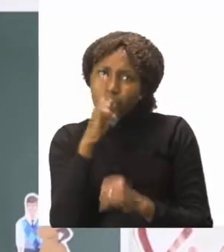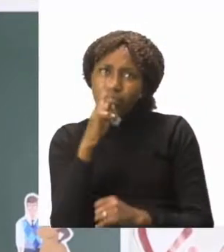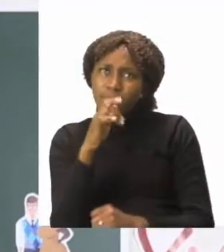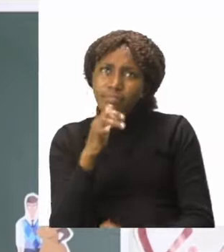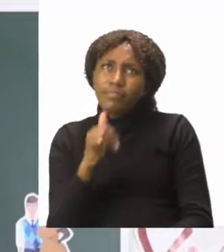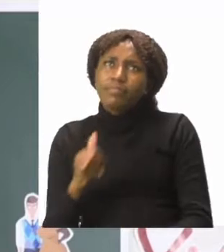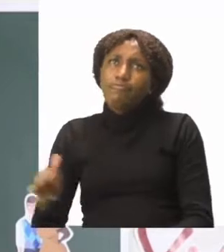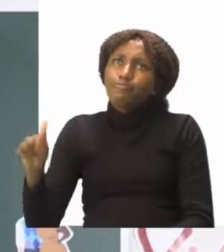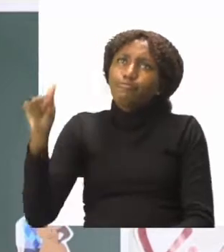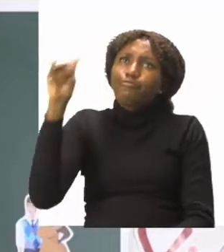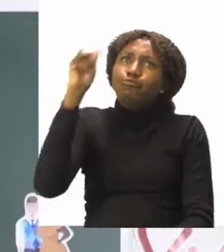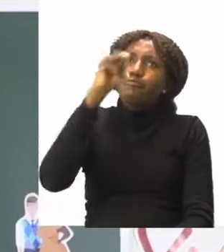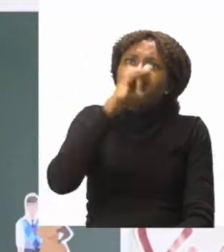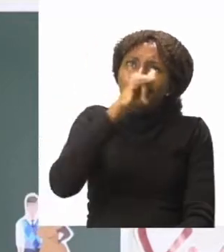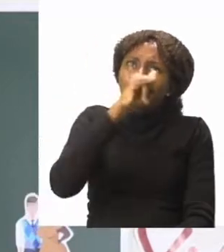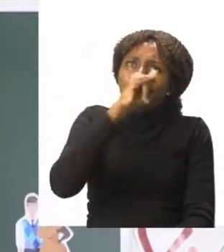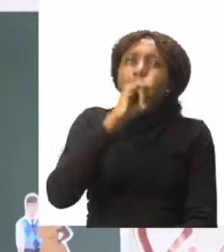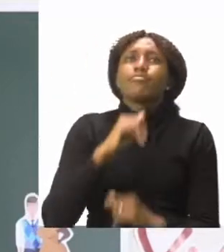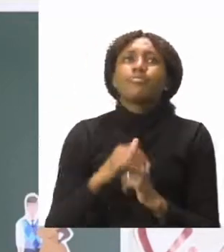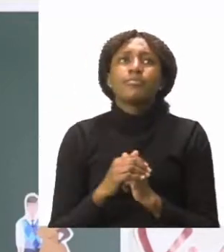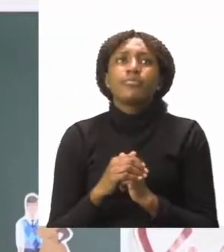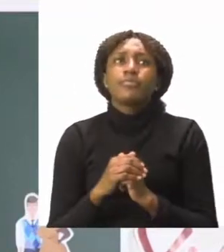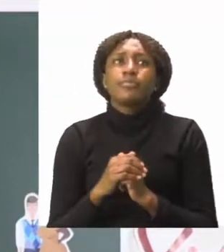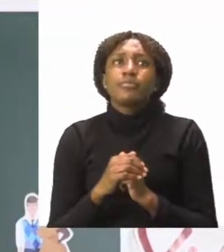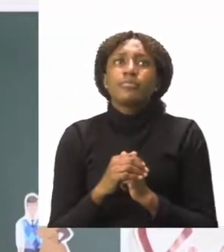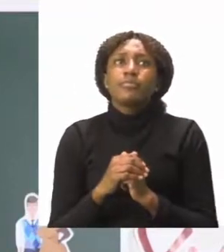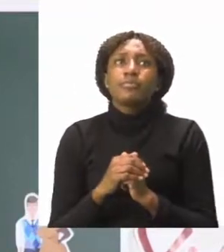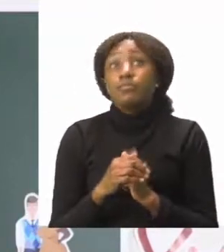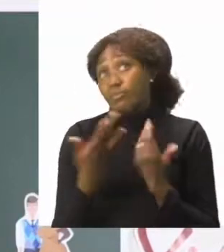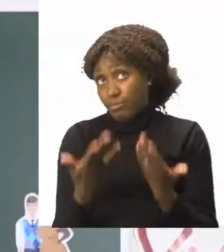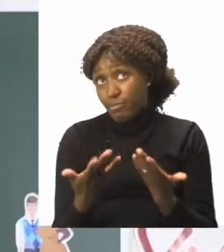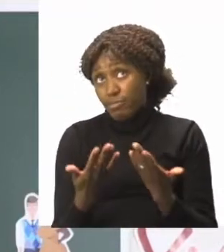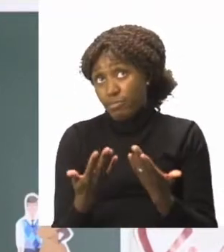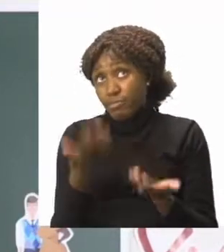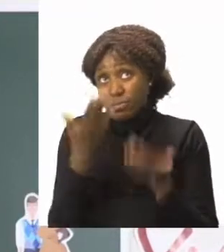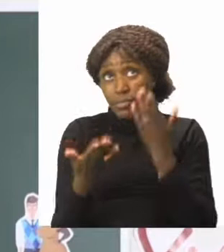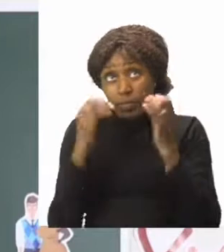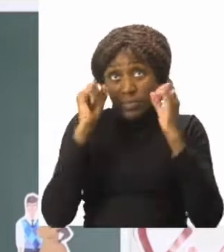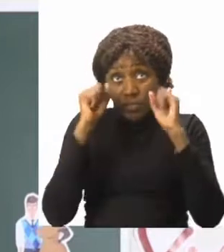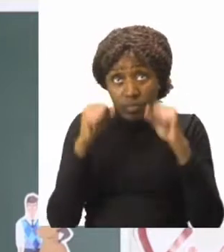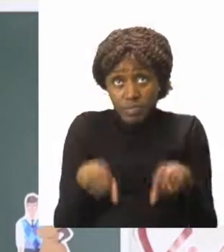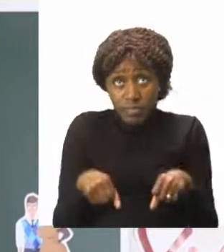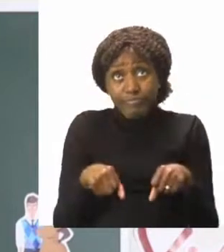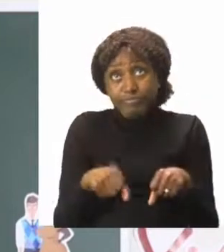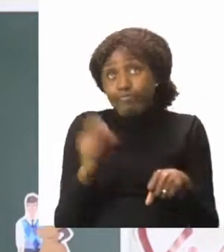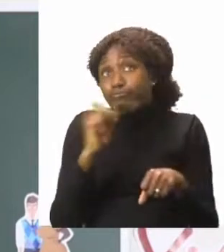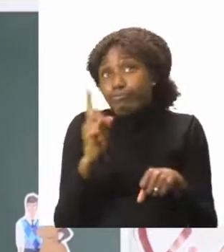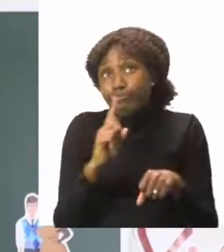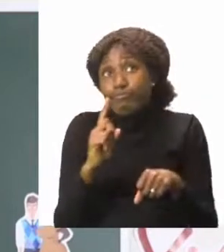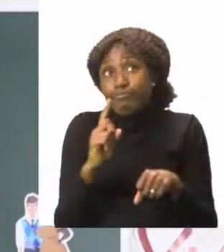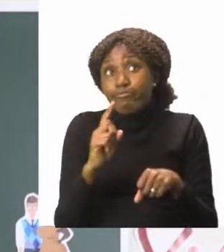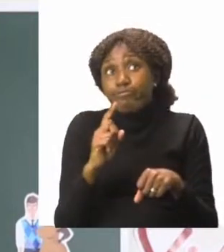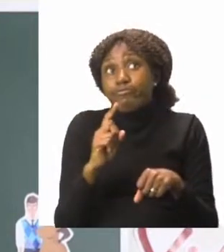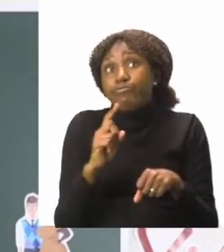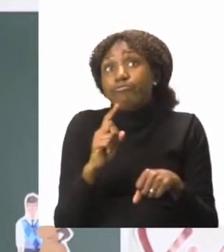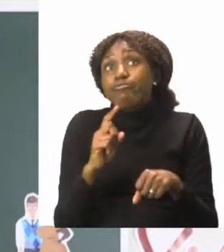an aeroplane. Now, the two occupations you can have with the airplane that we're going to talk about today